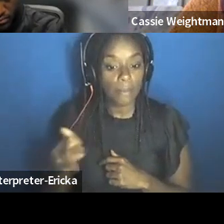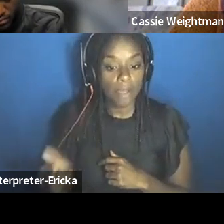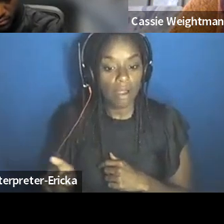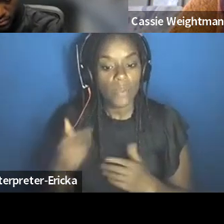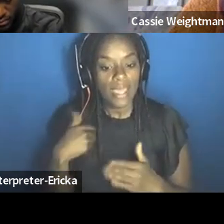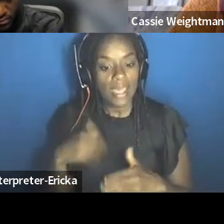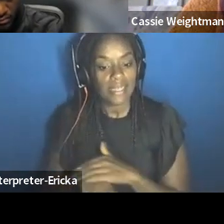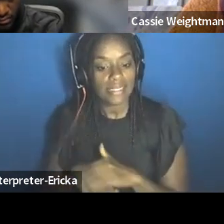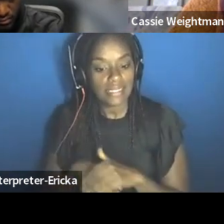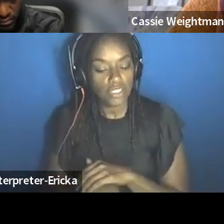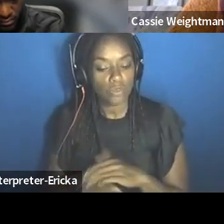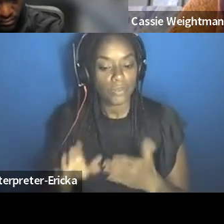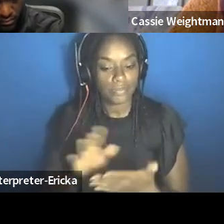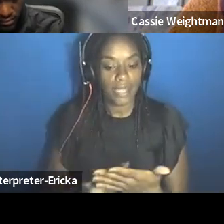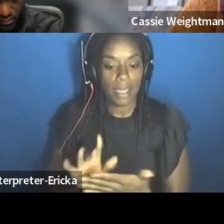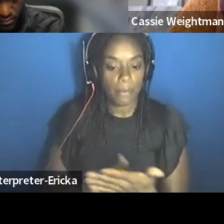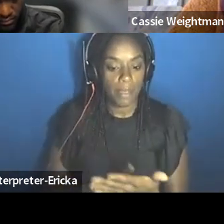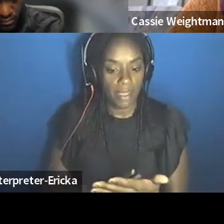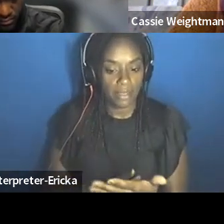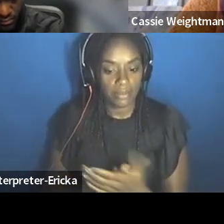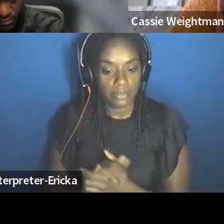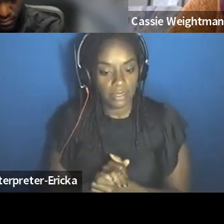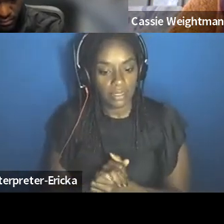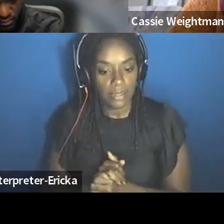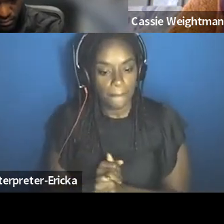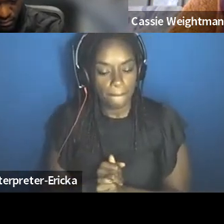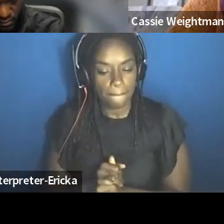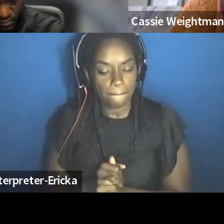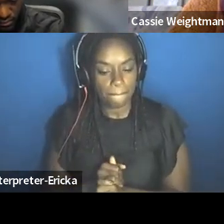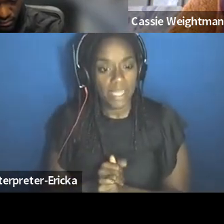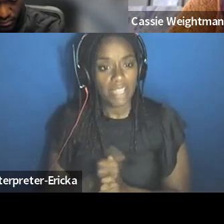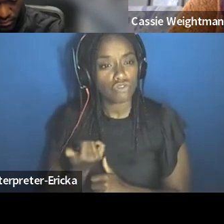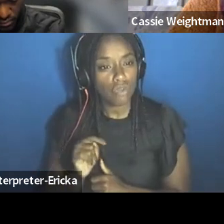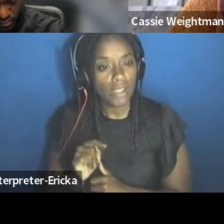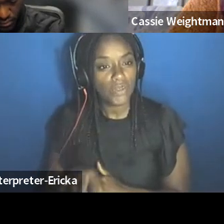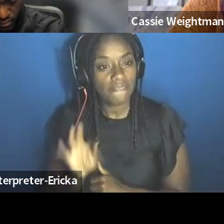well. And also trying to find little jobs